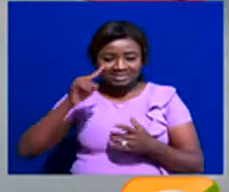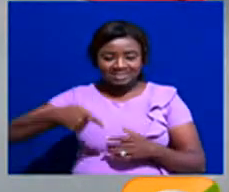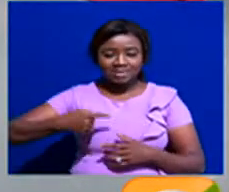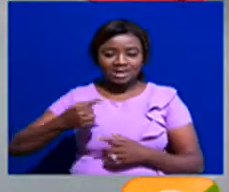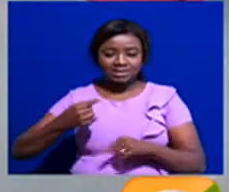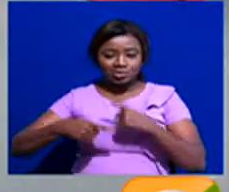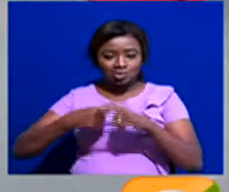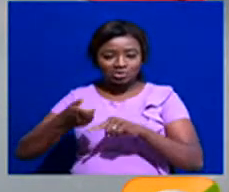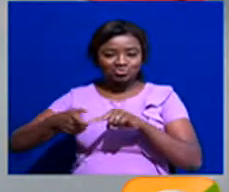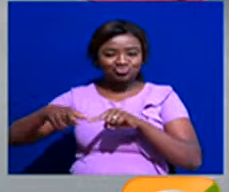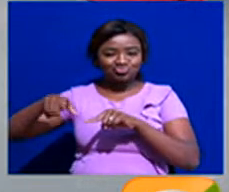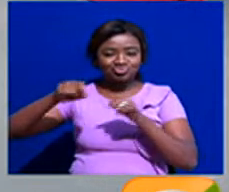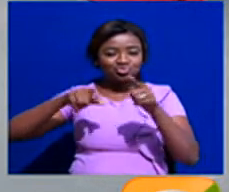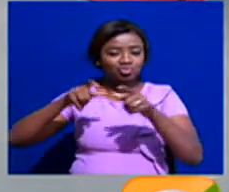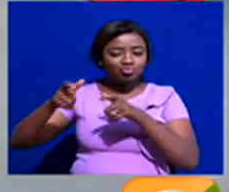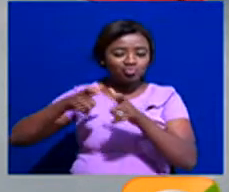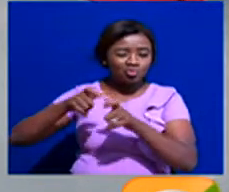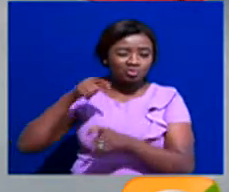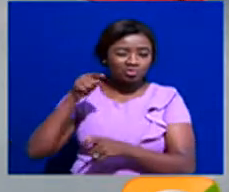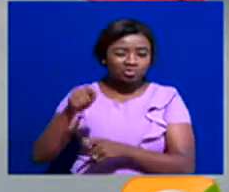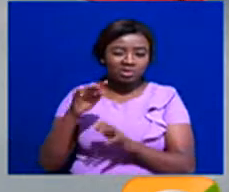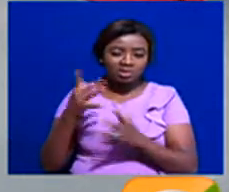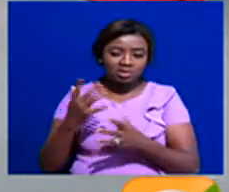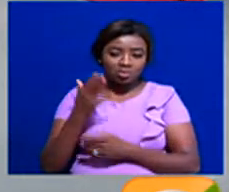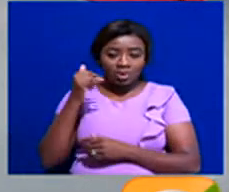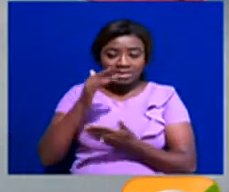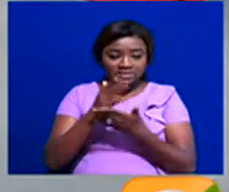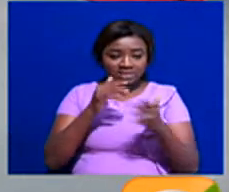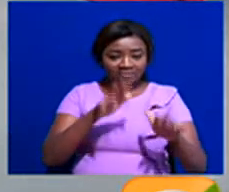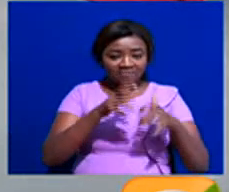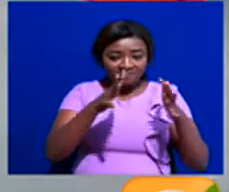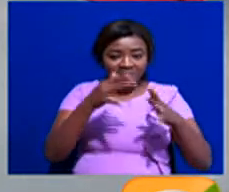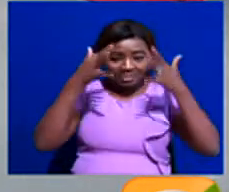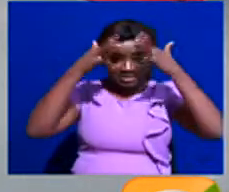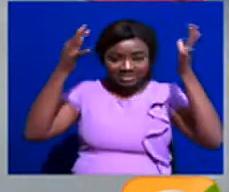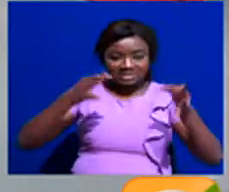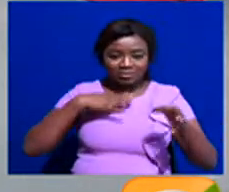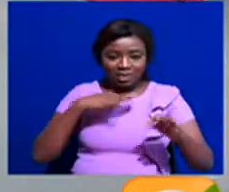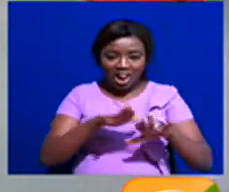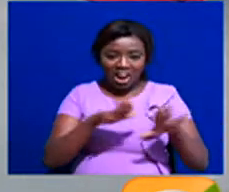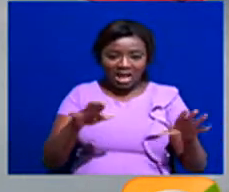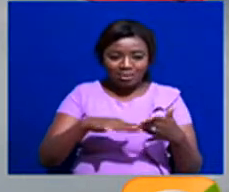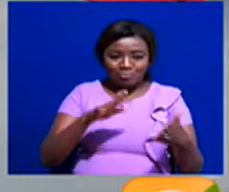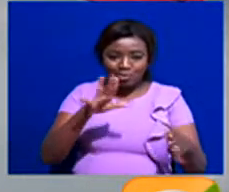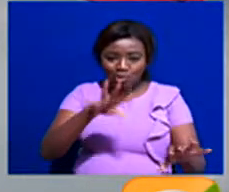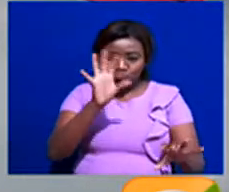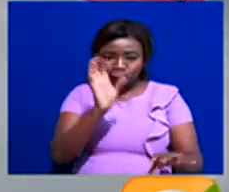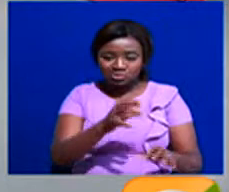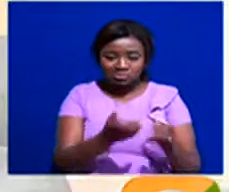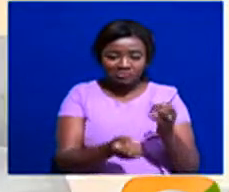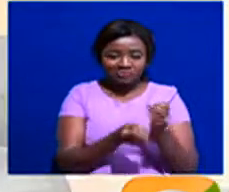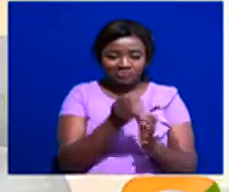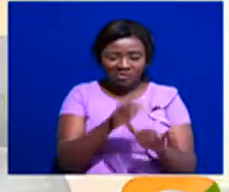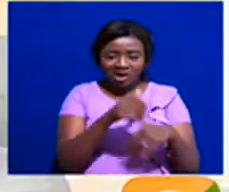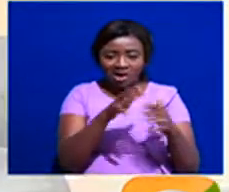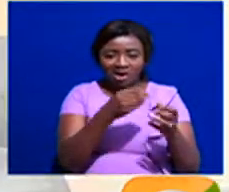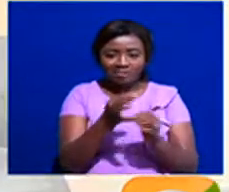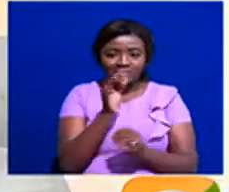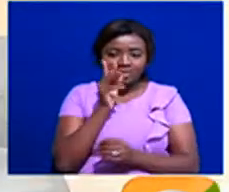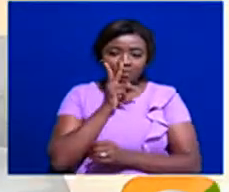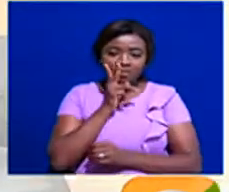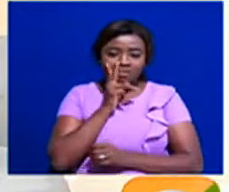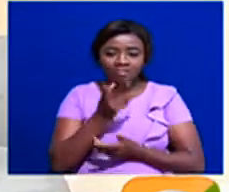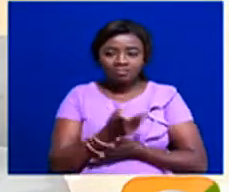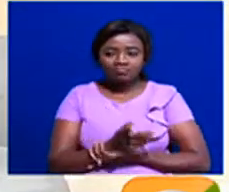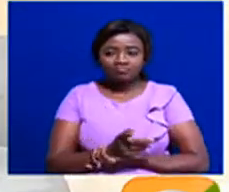going to keep pushing some more farmers to take on more land and put them under tobacco, because we know globally there's 3.5 million hectares